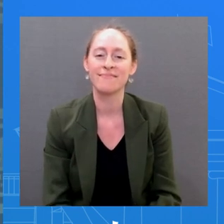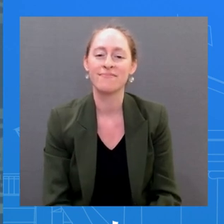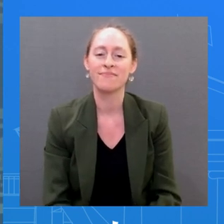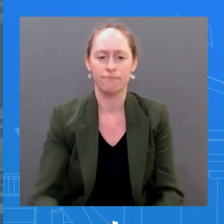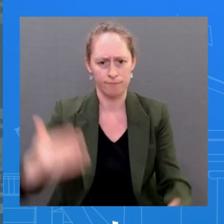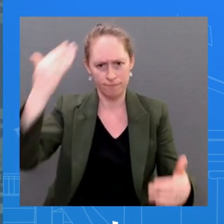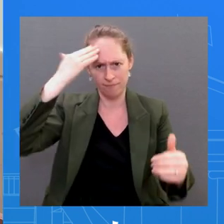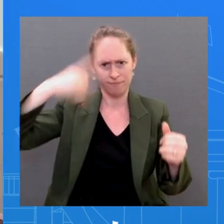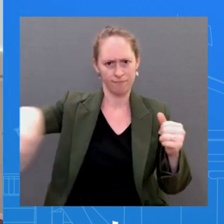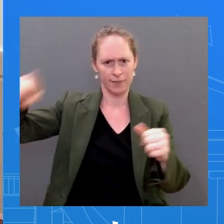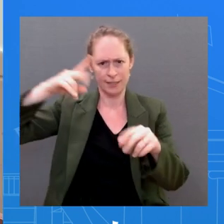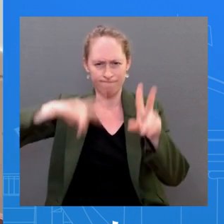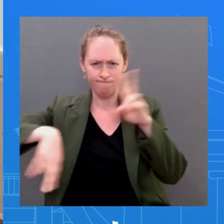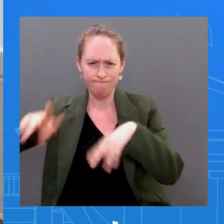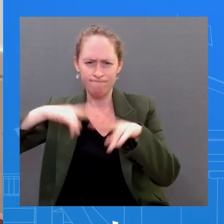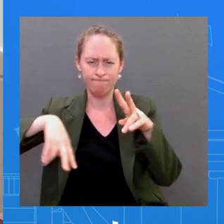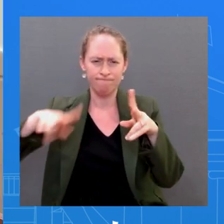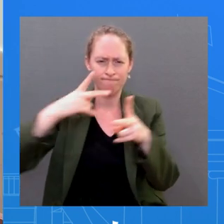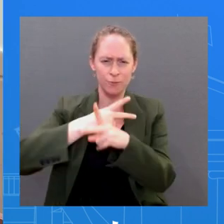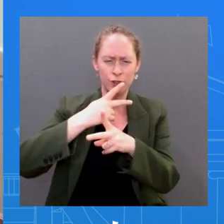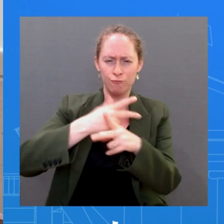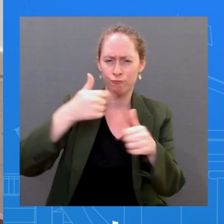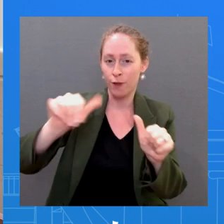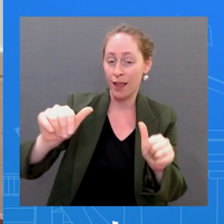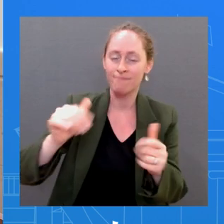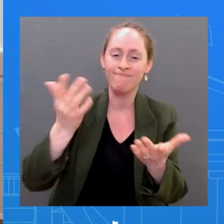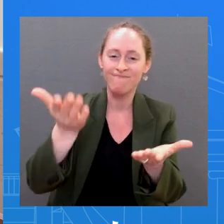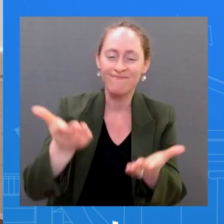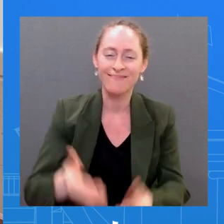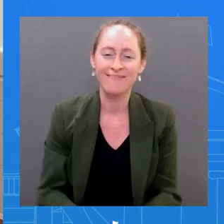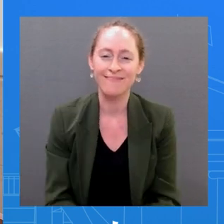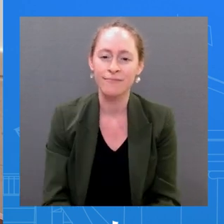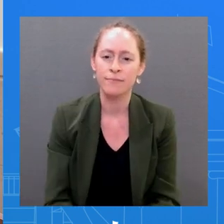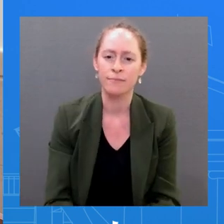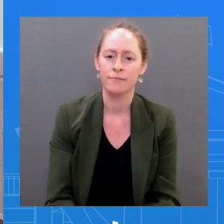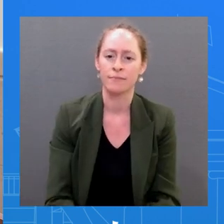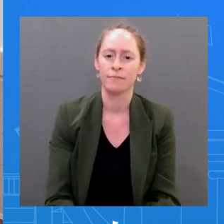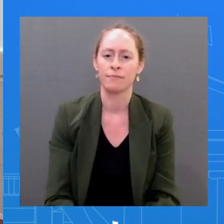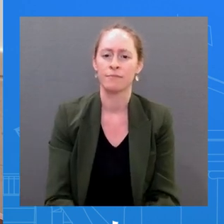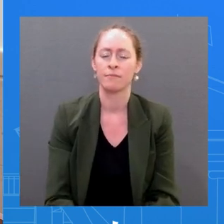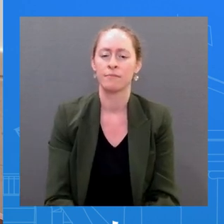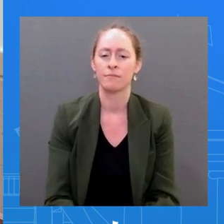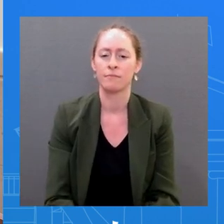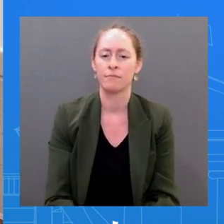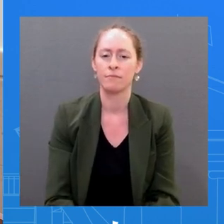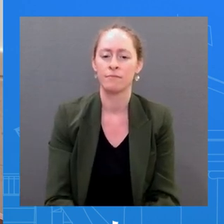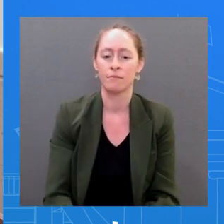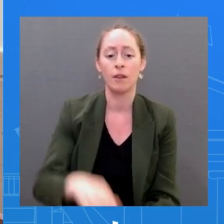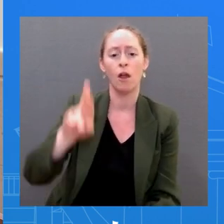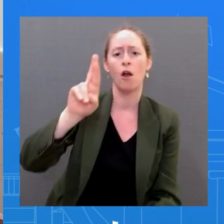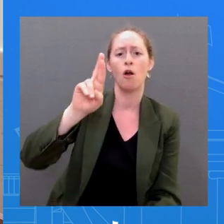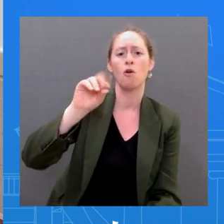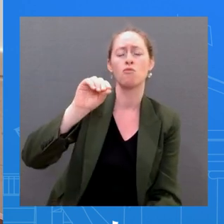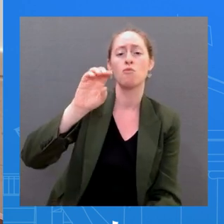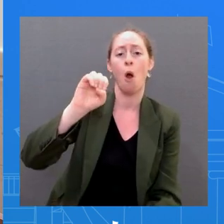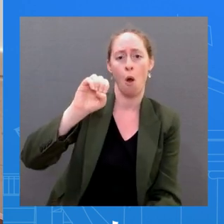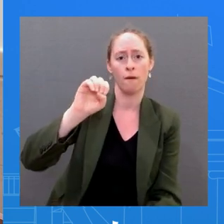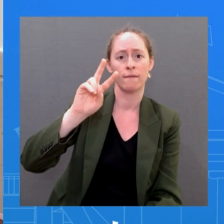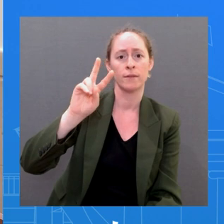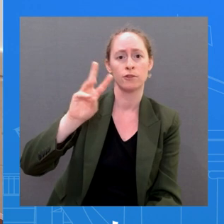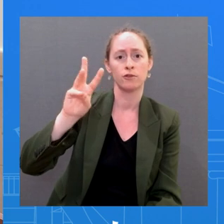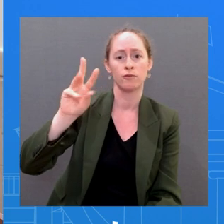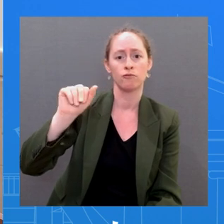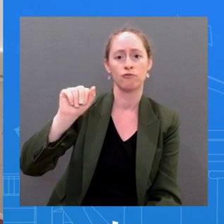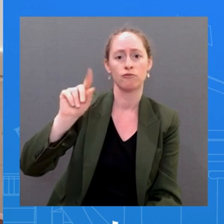share at this time. Let me ask you on Roe v. Wade, if I might. We are anticipating the Supreme Court will render its final